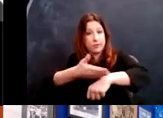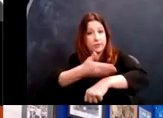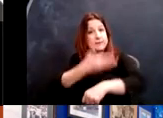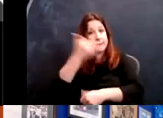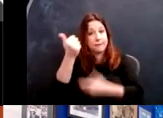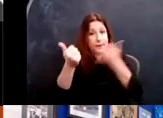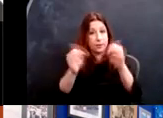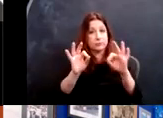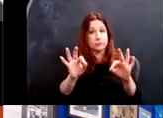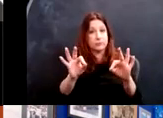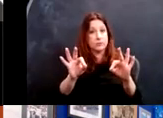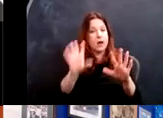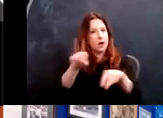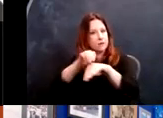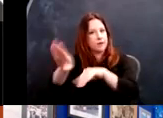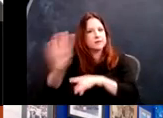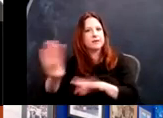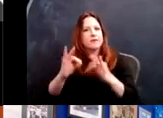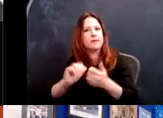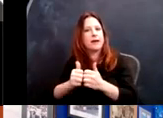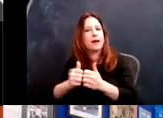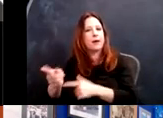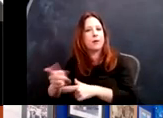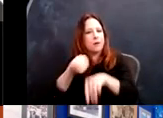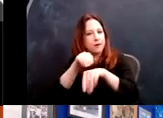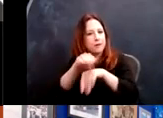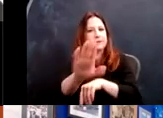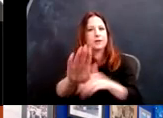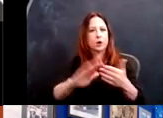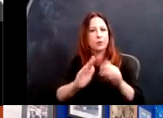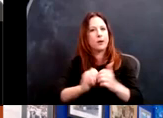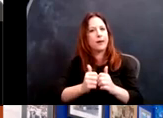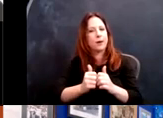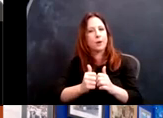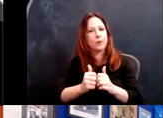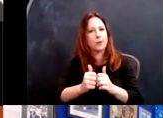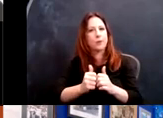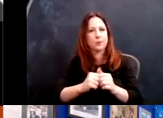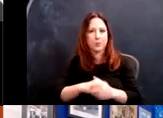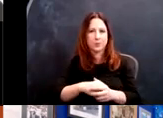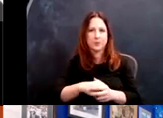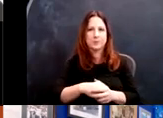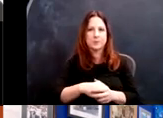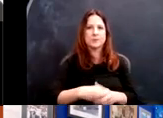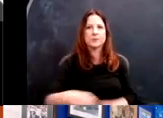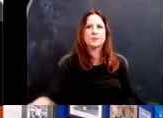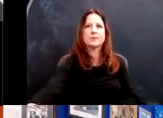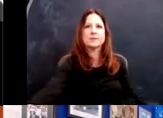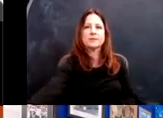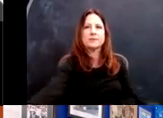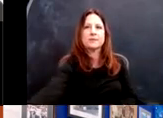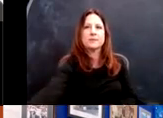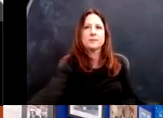how does that affect their family? How does that affect their community? And